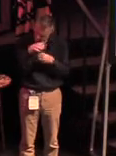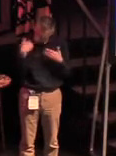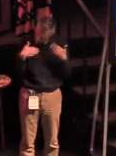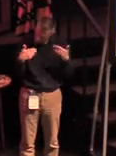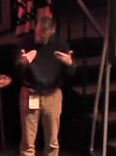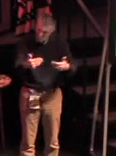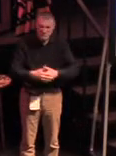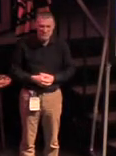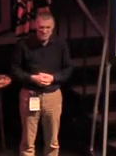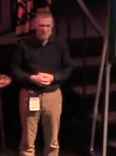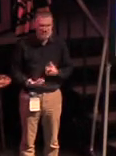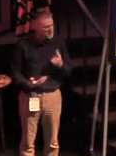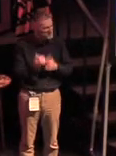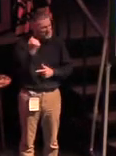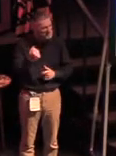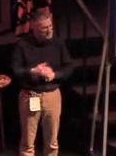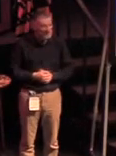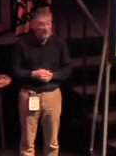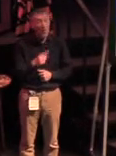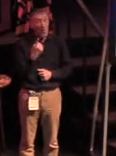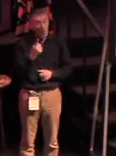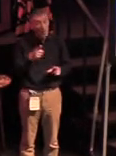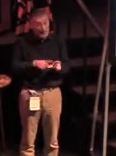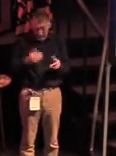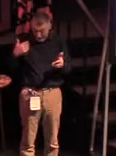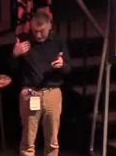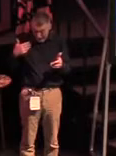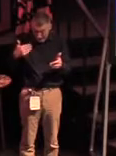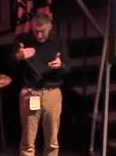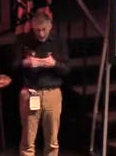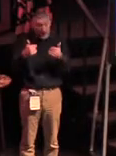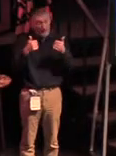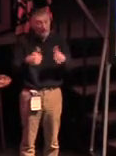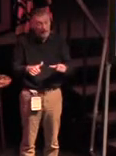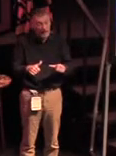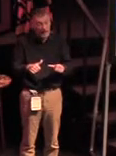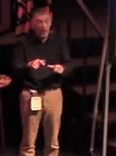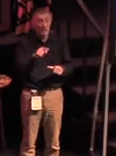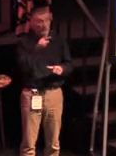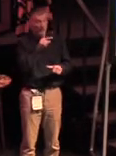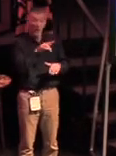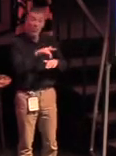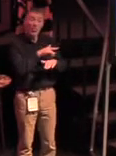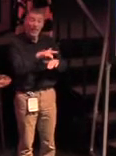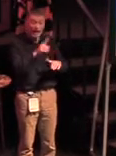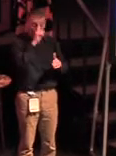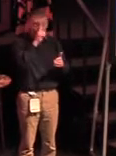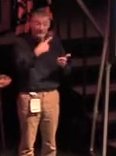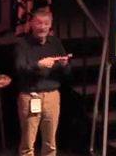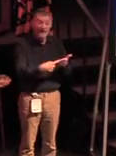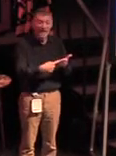with it. So a year into my role, and the theatre decided to